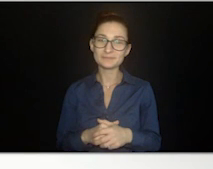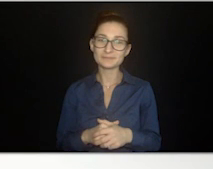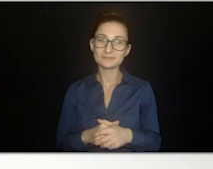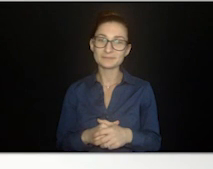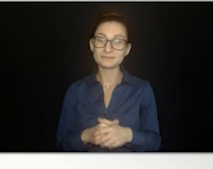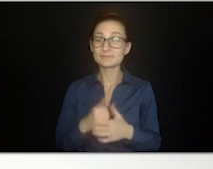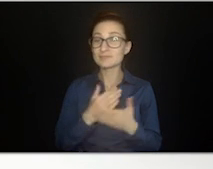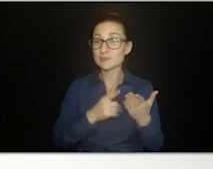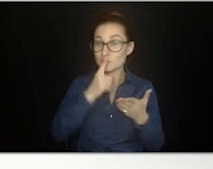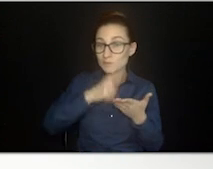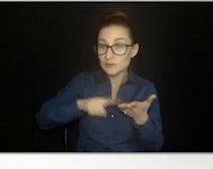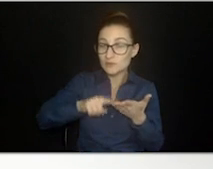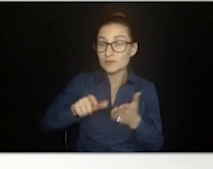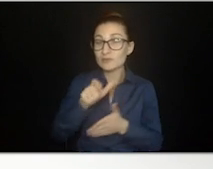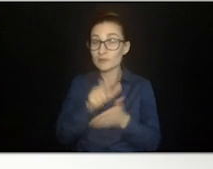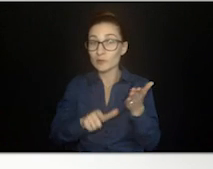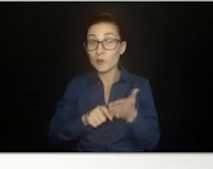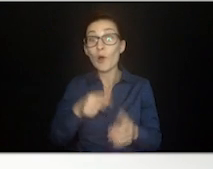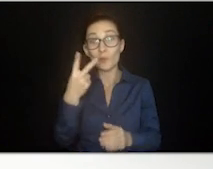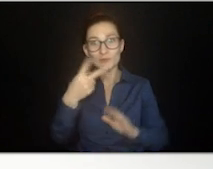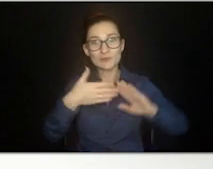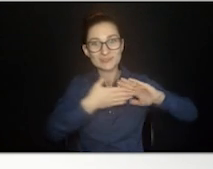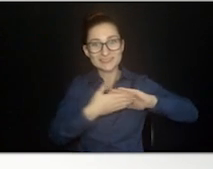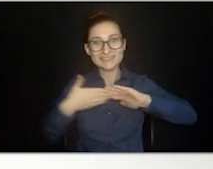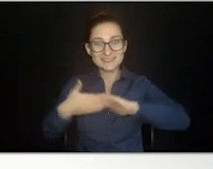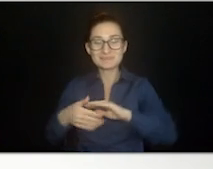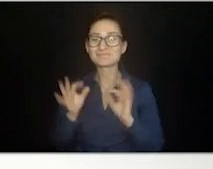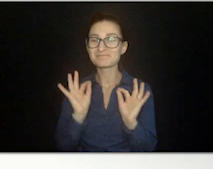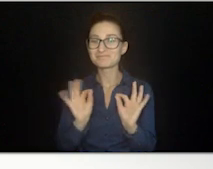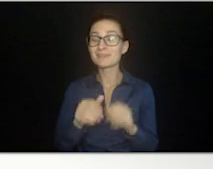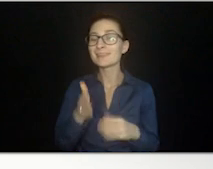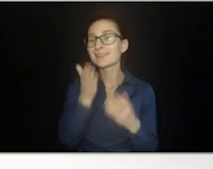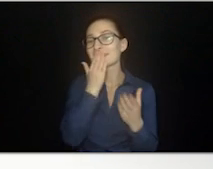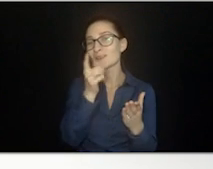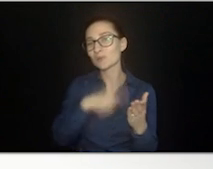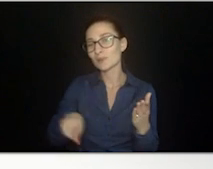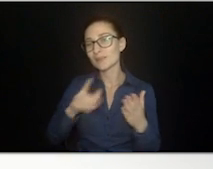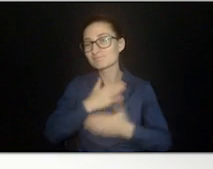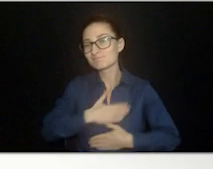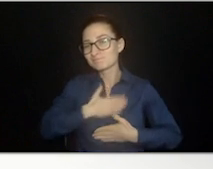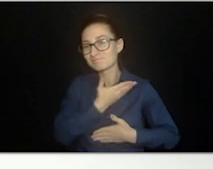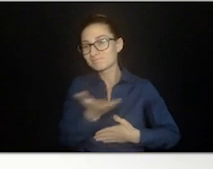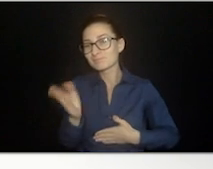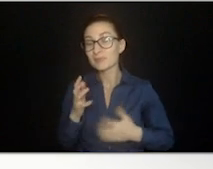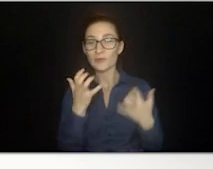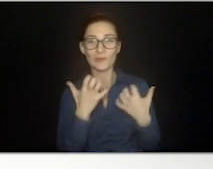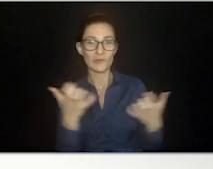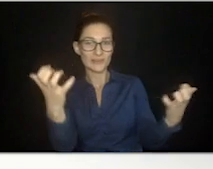and 2 pages. And thank you very much. We appreciate you.